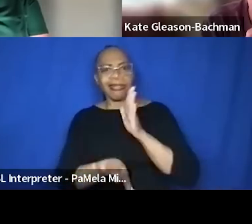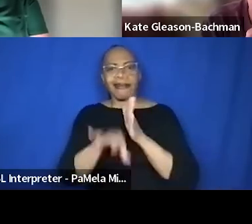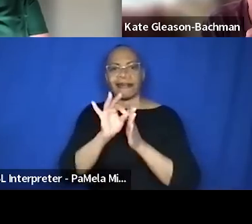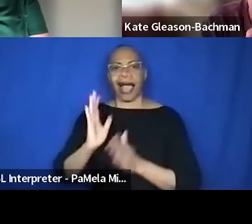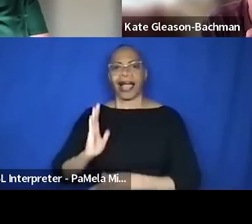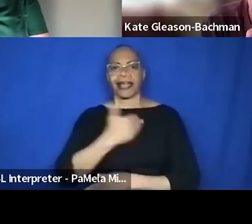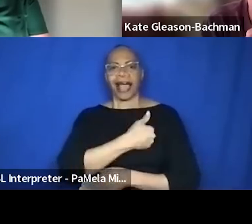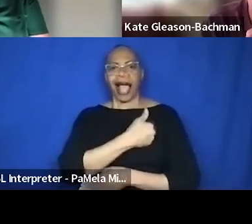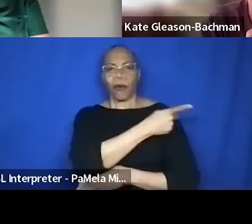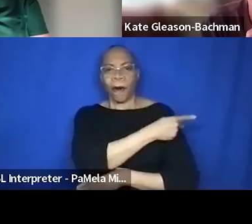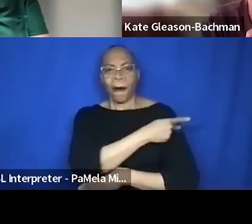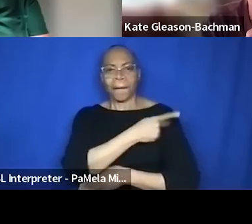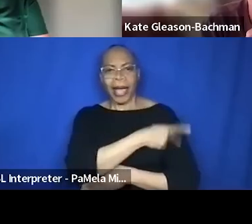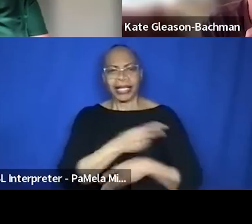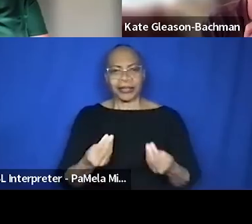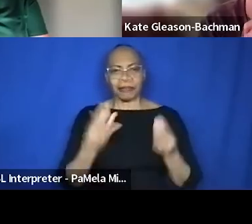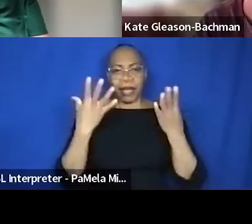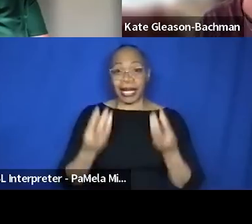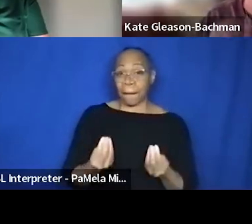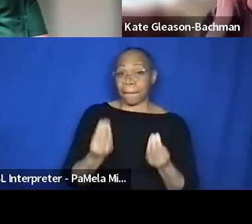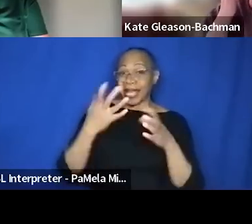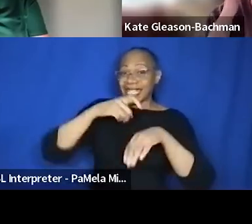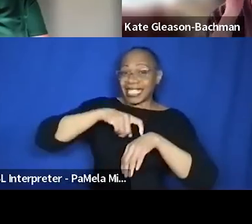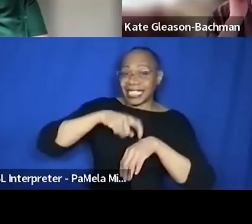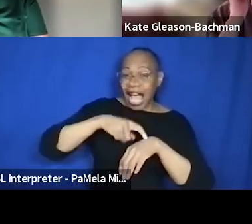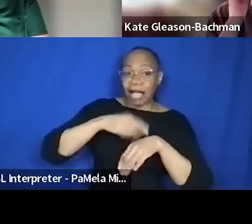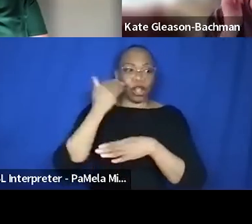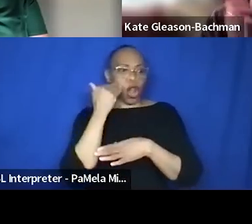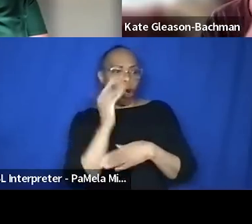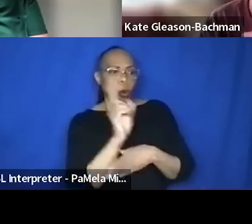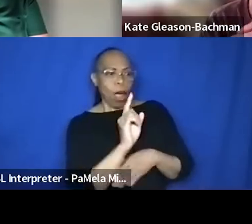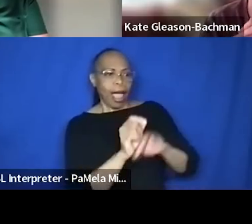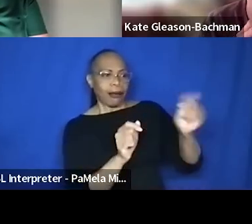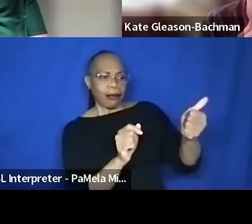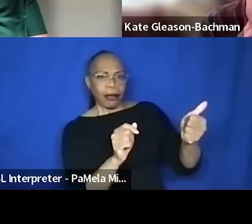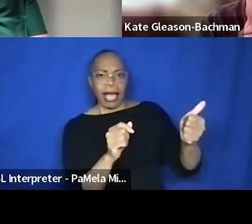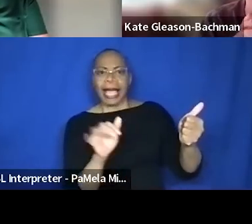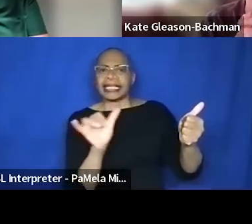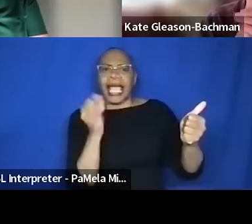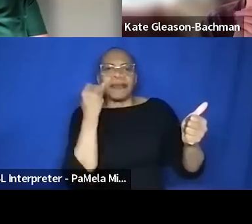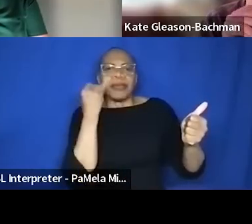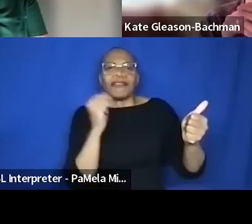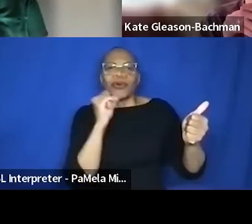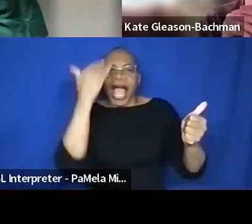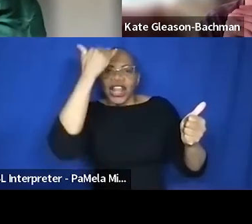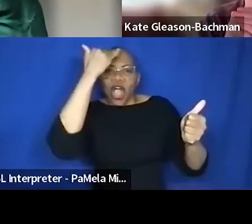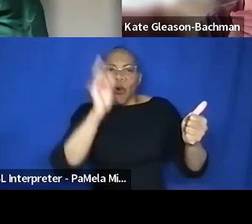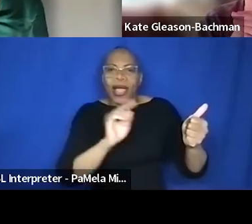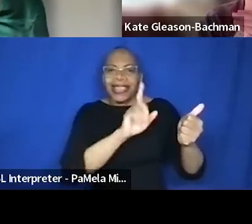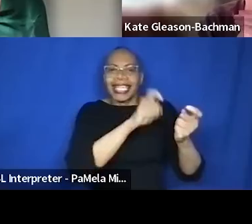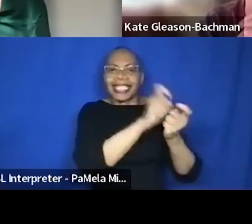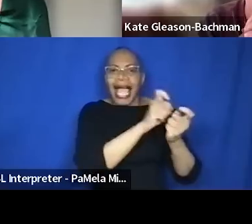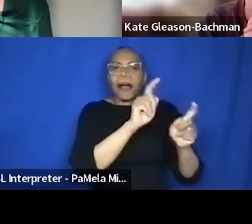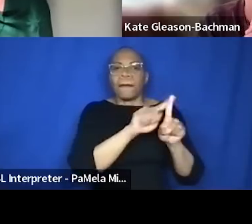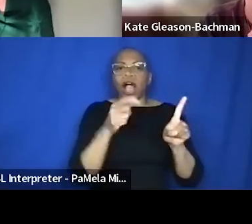times and know where they're at, even when we don't know where they're at. We know we're going to run into them again. And it's